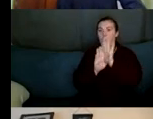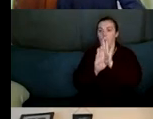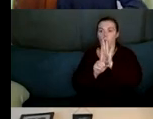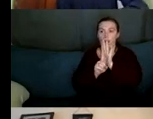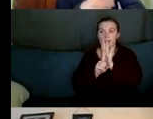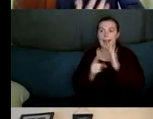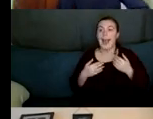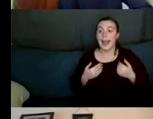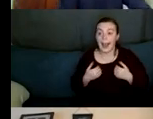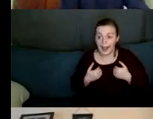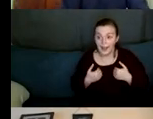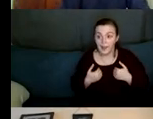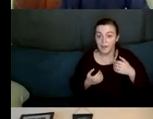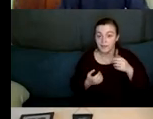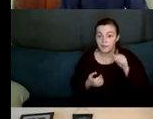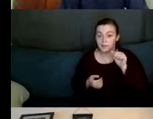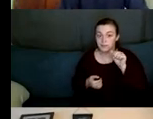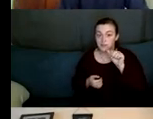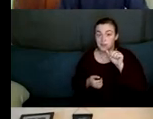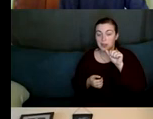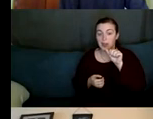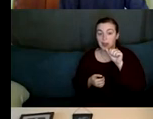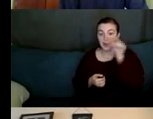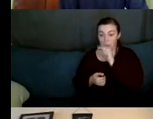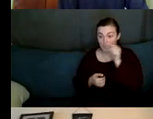shared drives to be able to store more stuff.